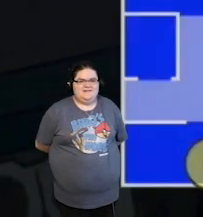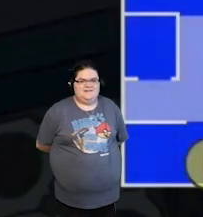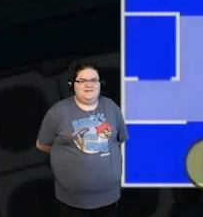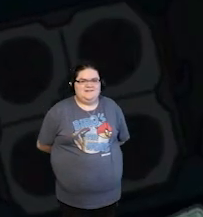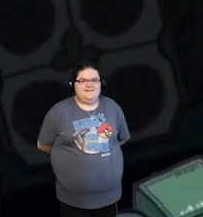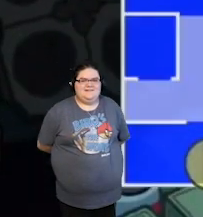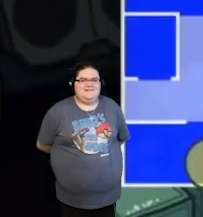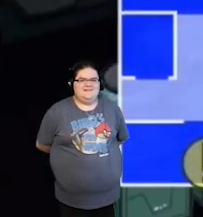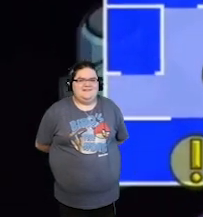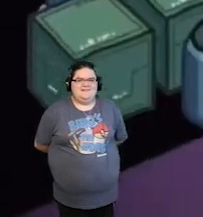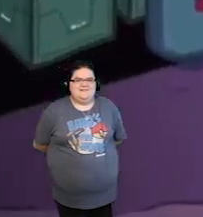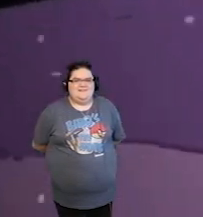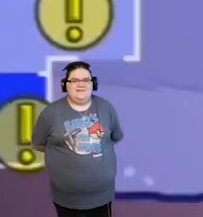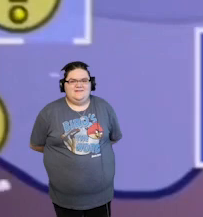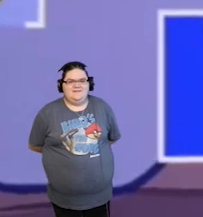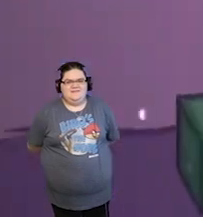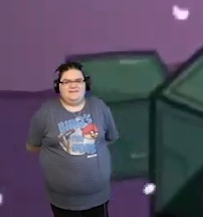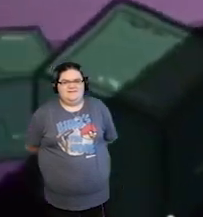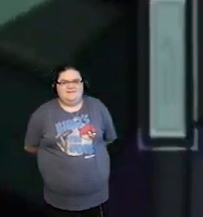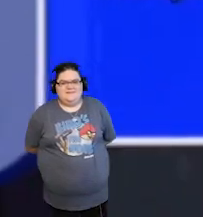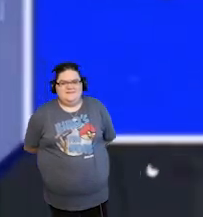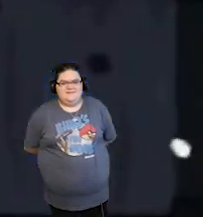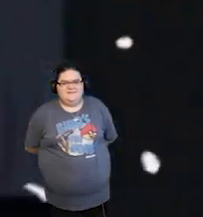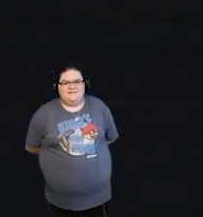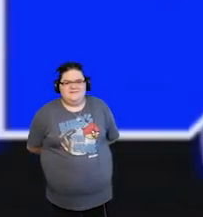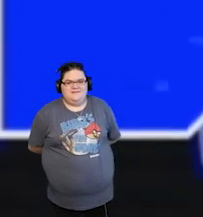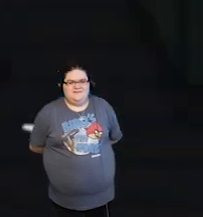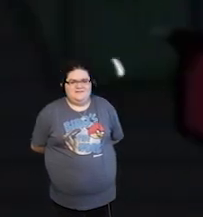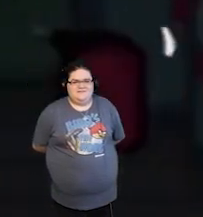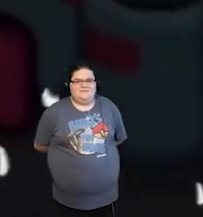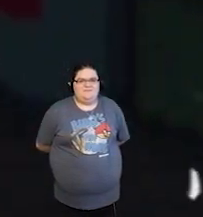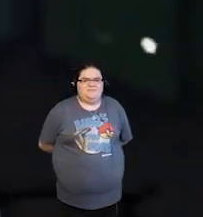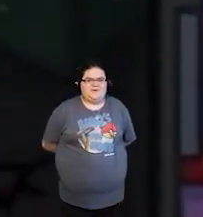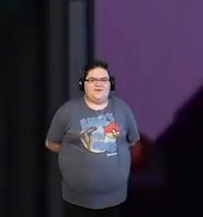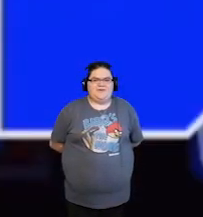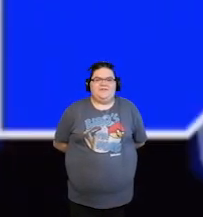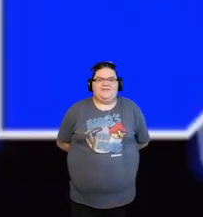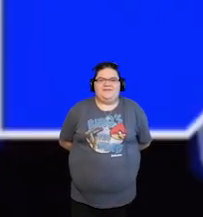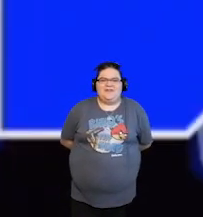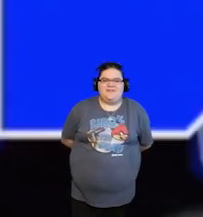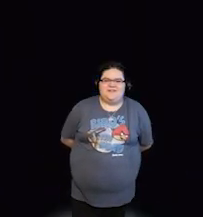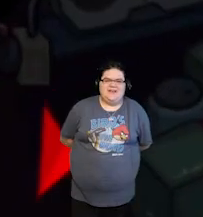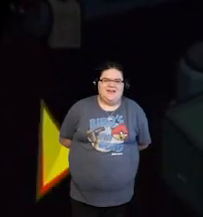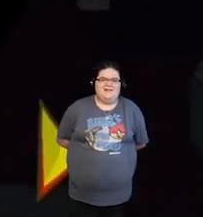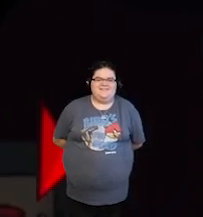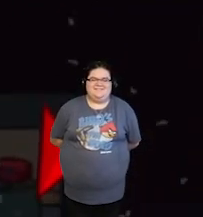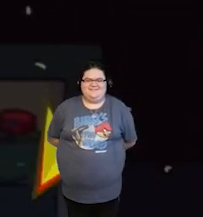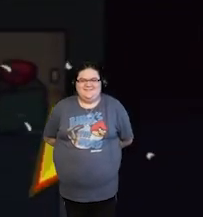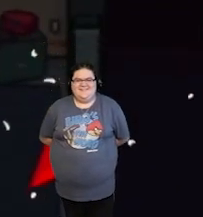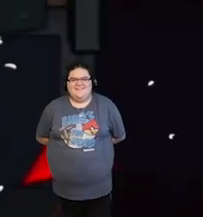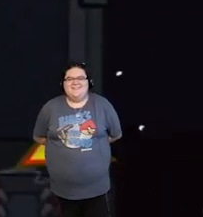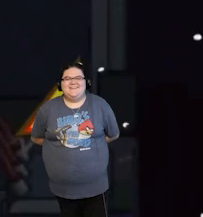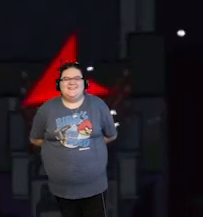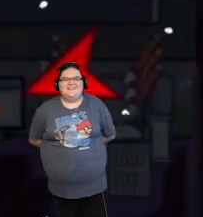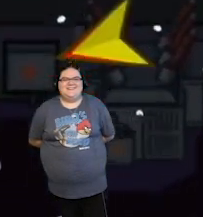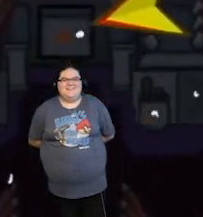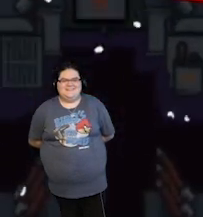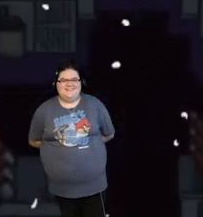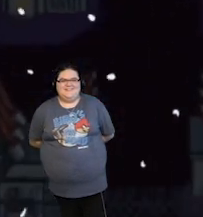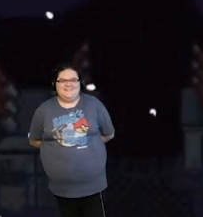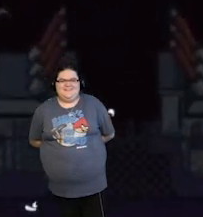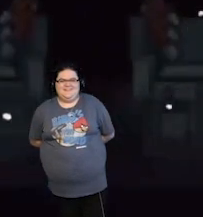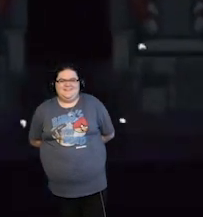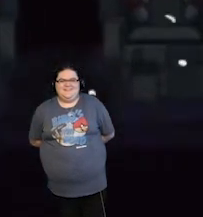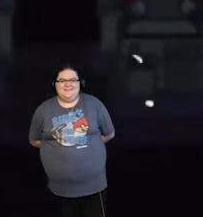crap. All right. Time to play professional Fortnite. Professional. Let me try this task